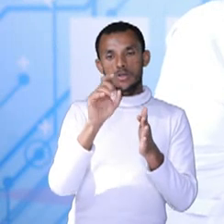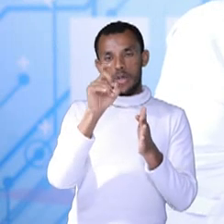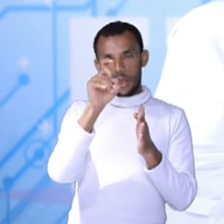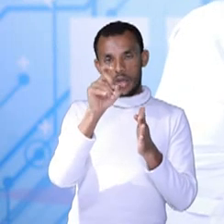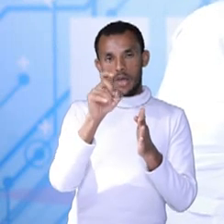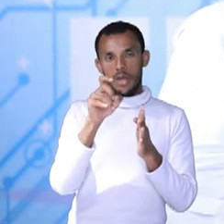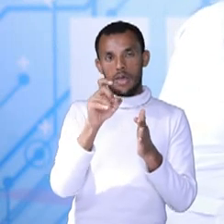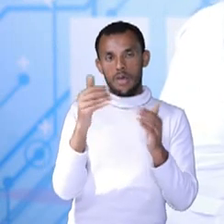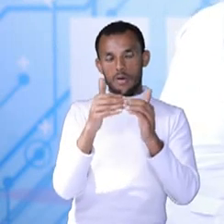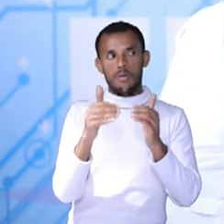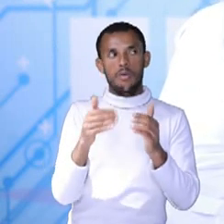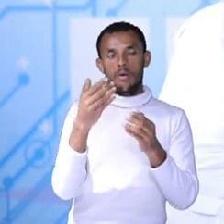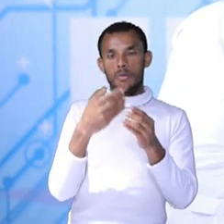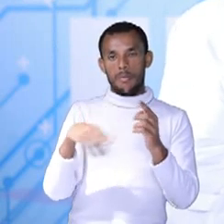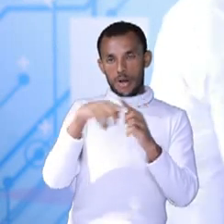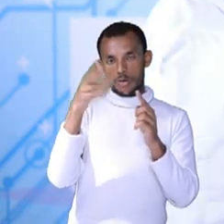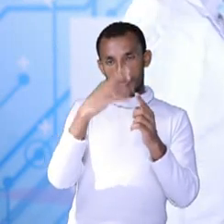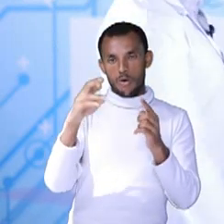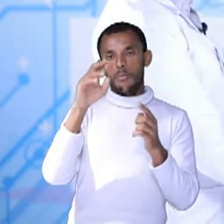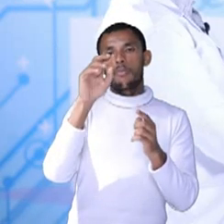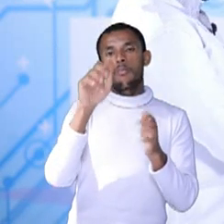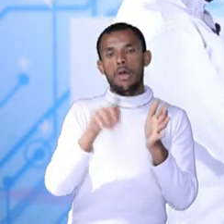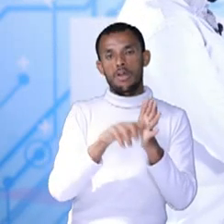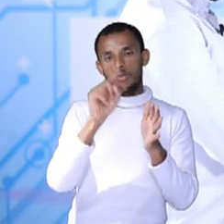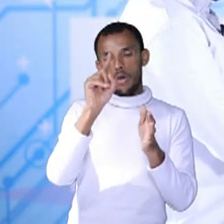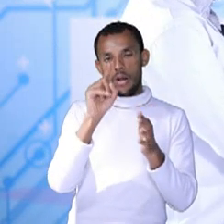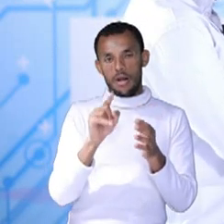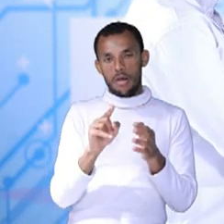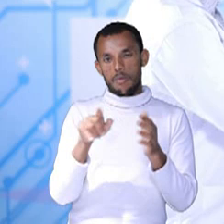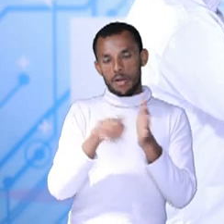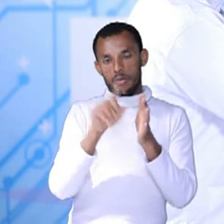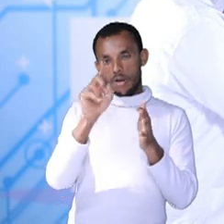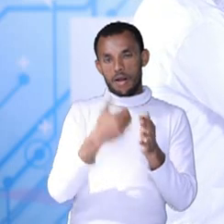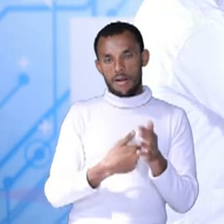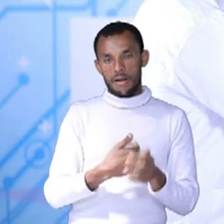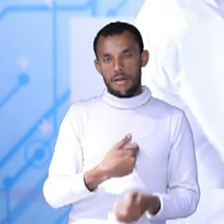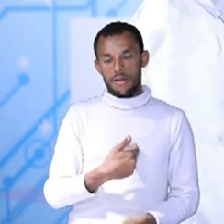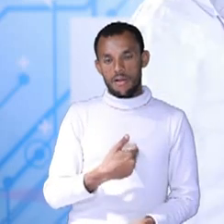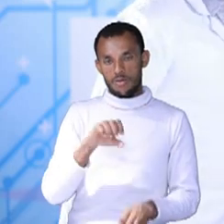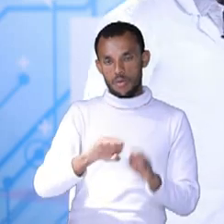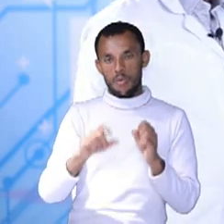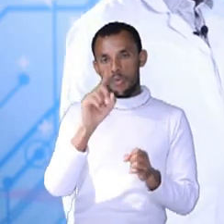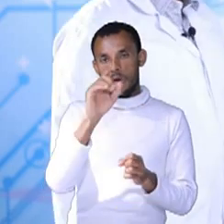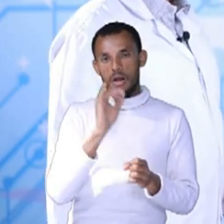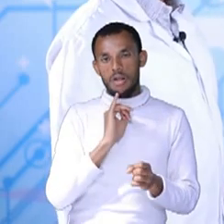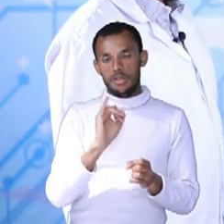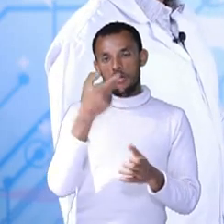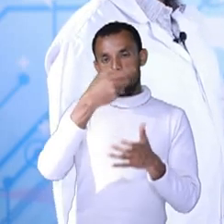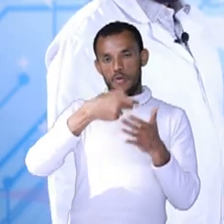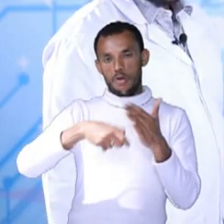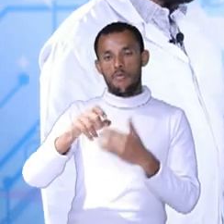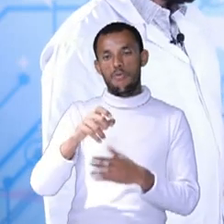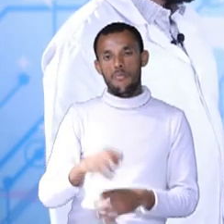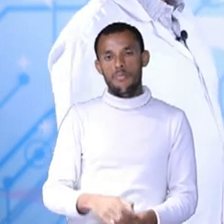x is equal to plus or minus 1, but minus 1 is here. So 1 is, the value of